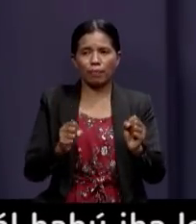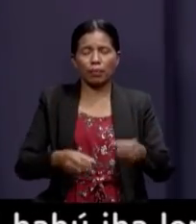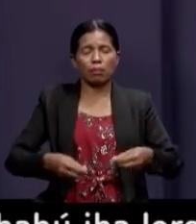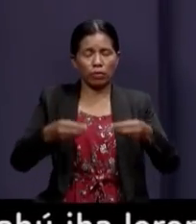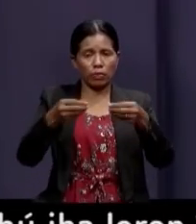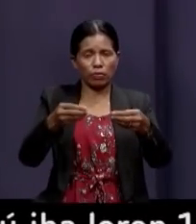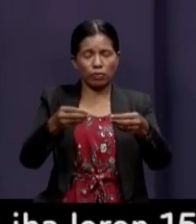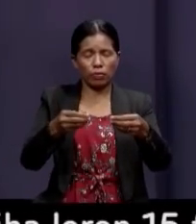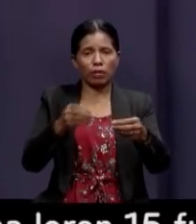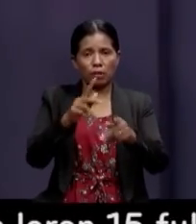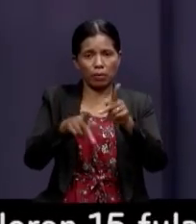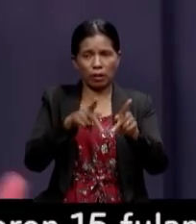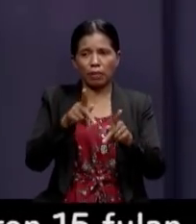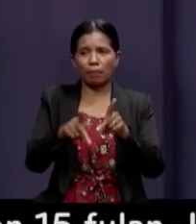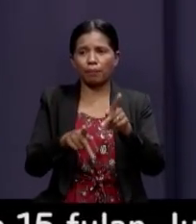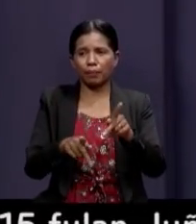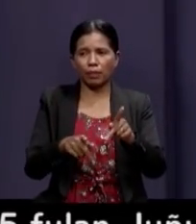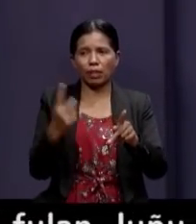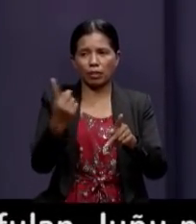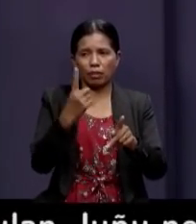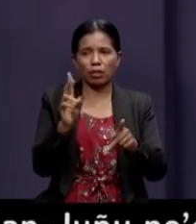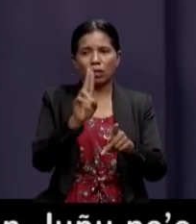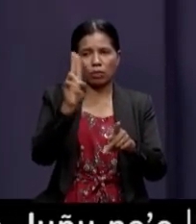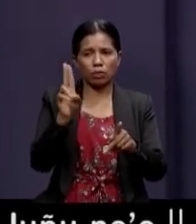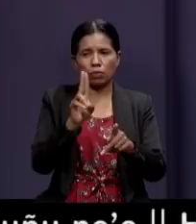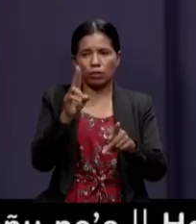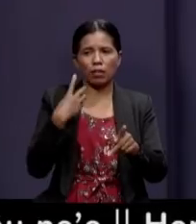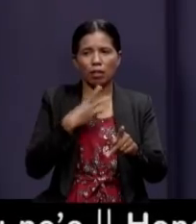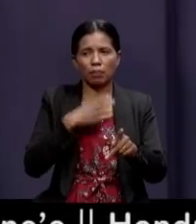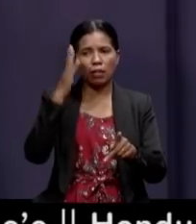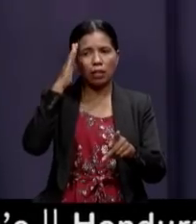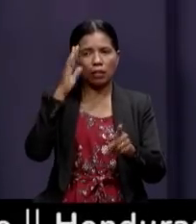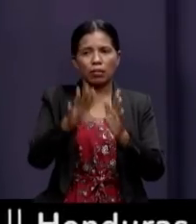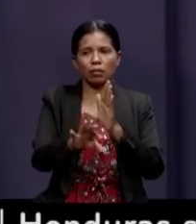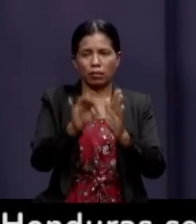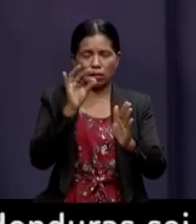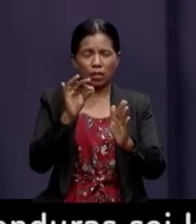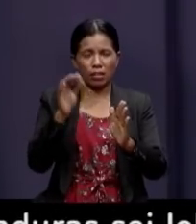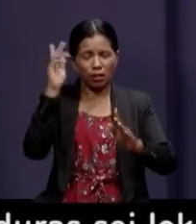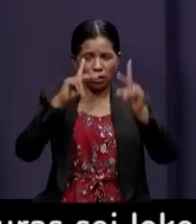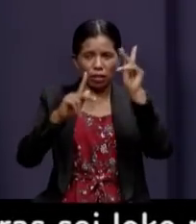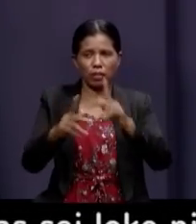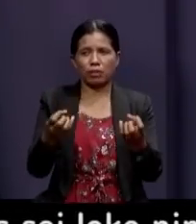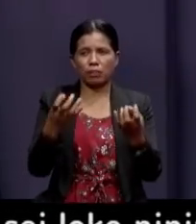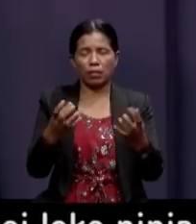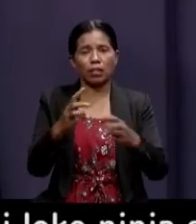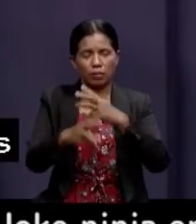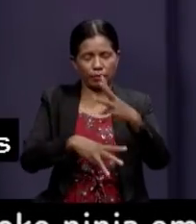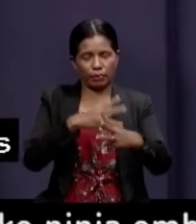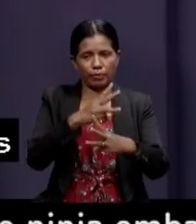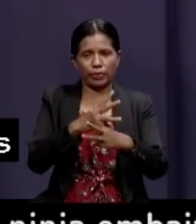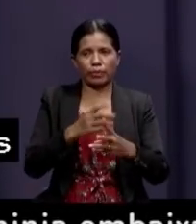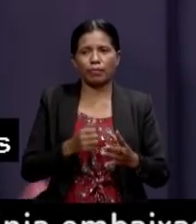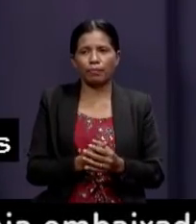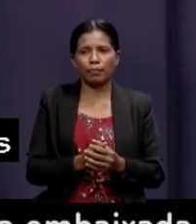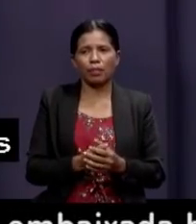original statement on, but we always stick with our Australian data. We think we are picking up more cases of this condition than just about anyone in the world